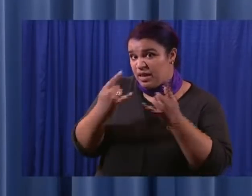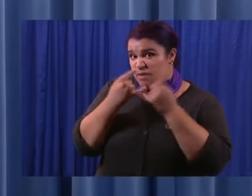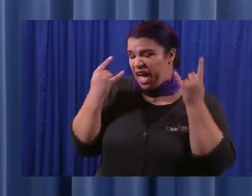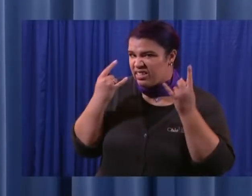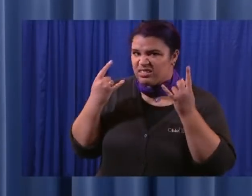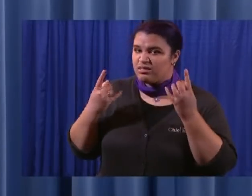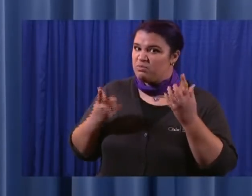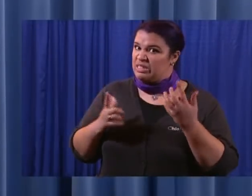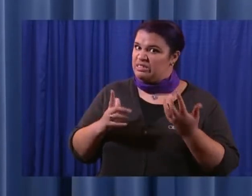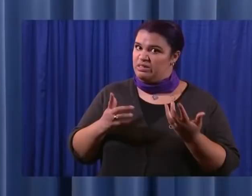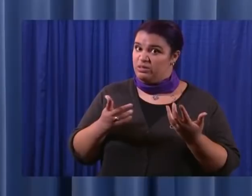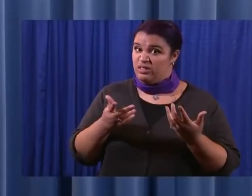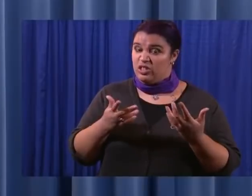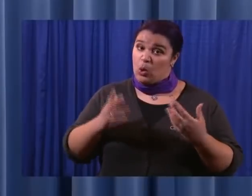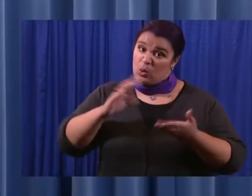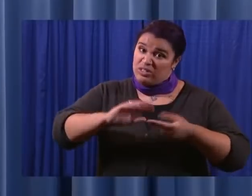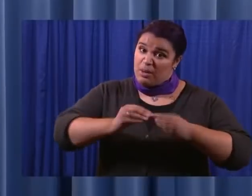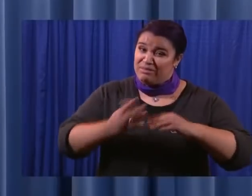here?